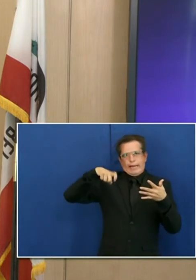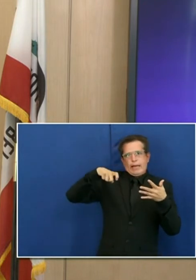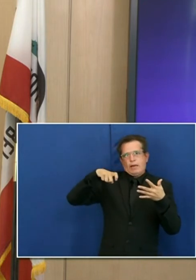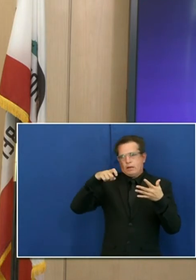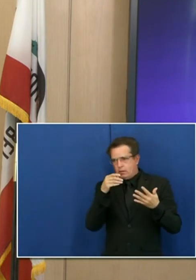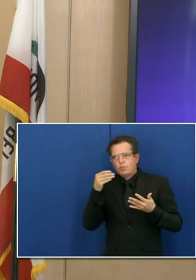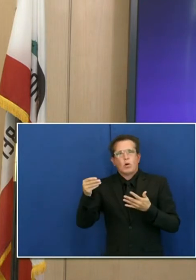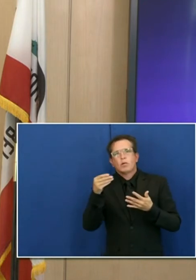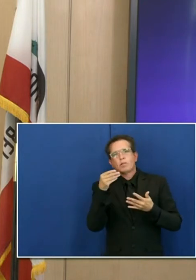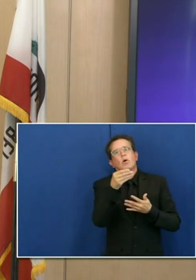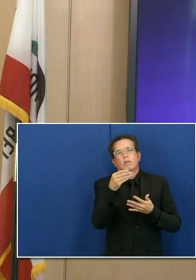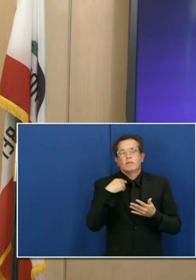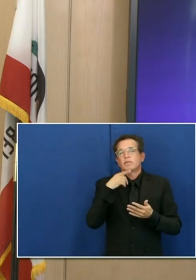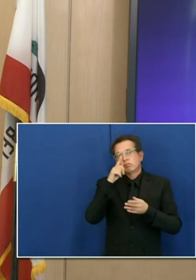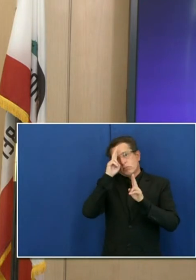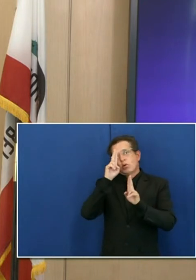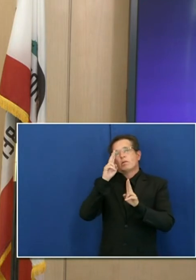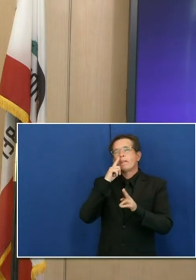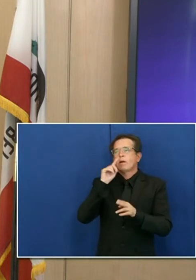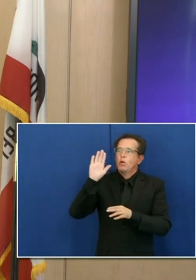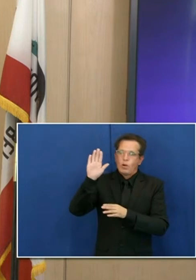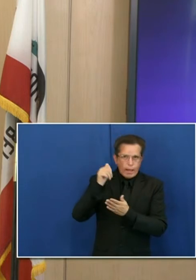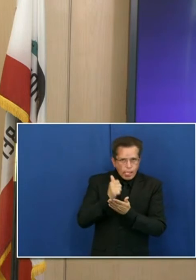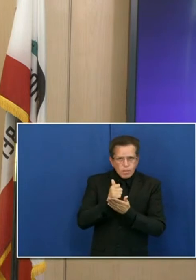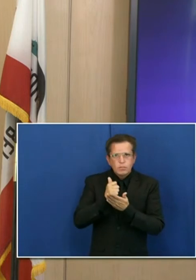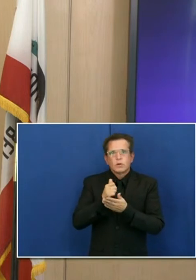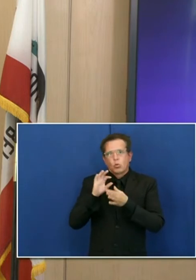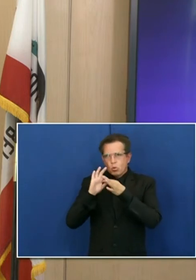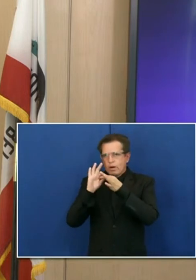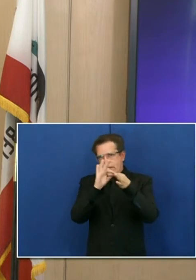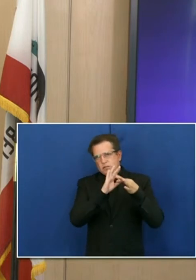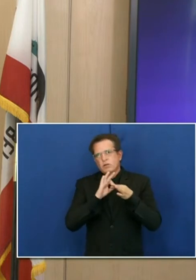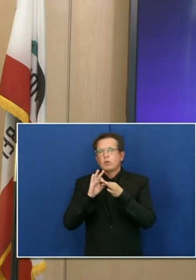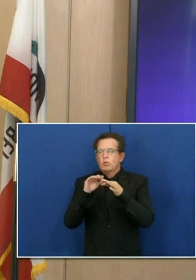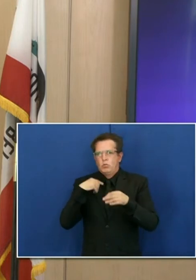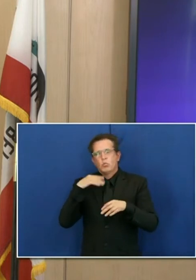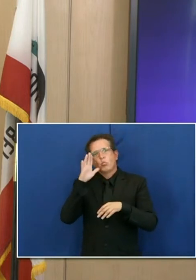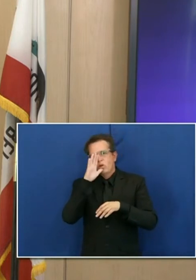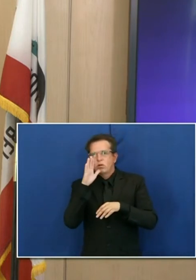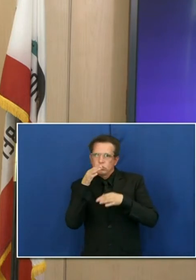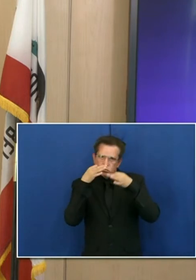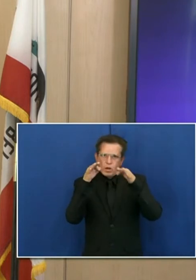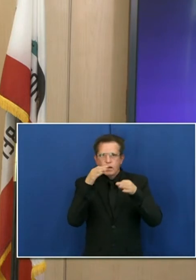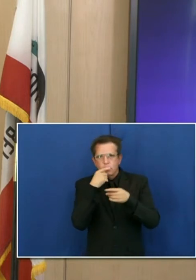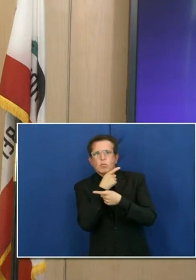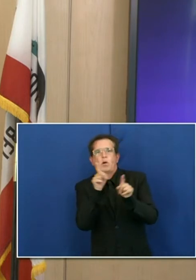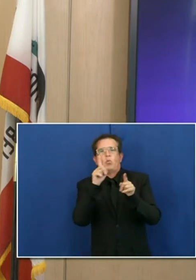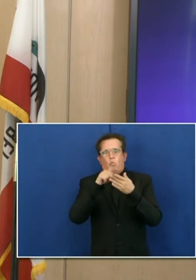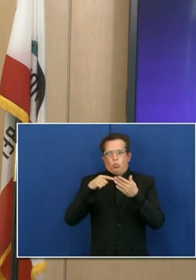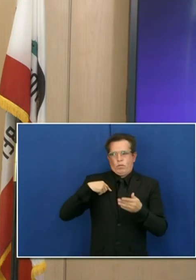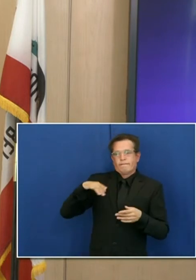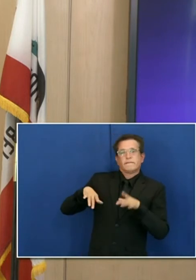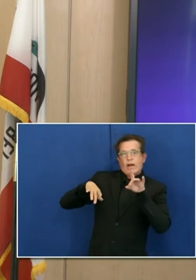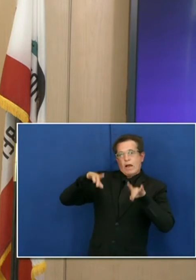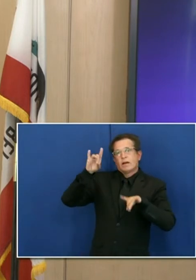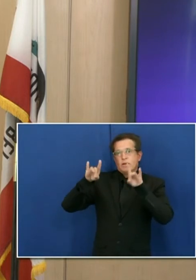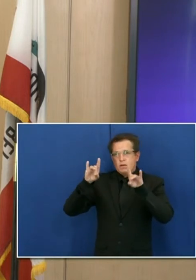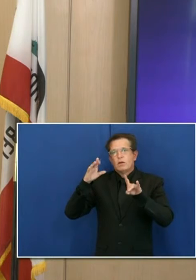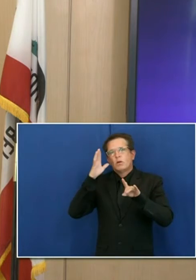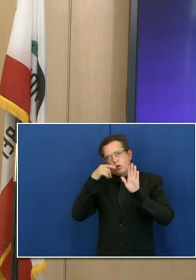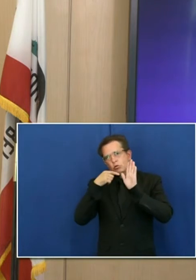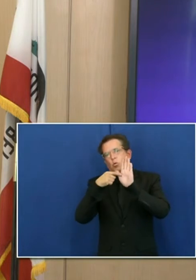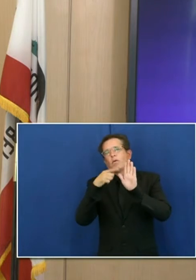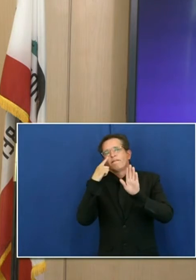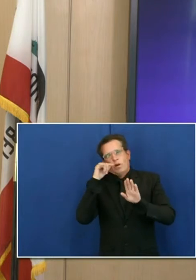we appreciate their cooperation and coordination in this very difficult area, and we will continue to share with you all of the information that we have as it relates to